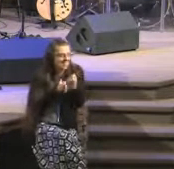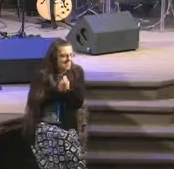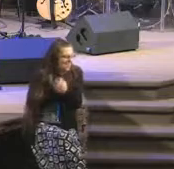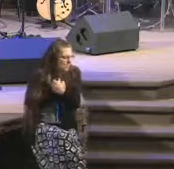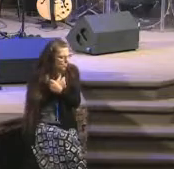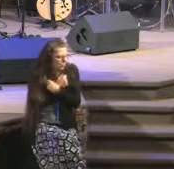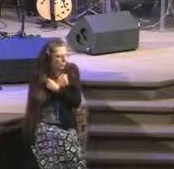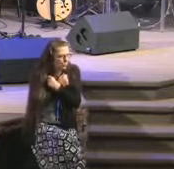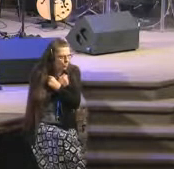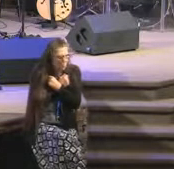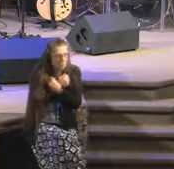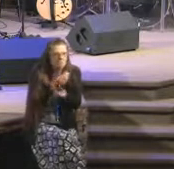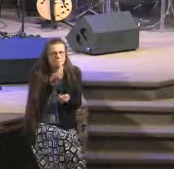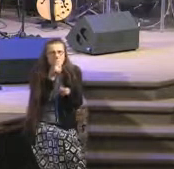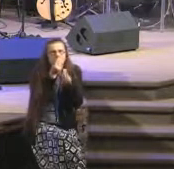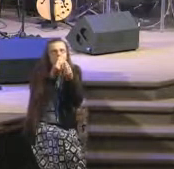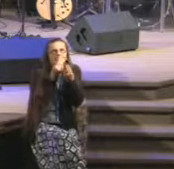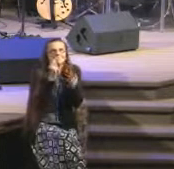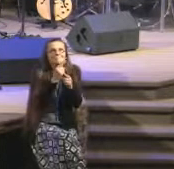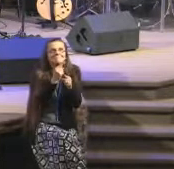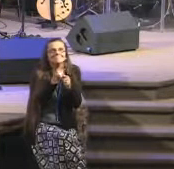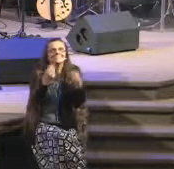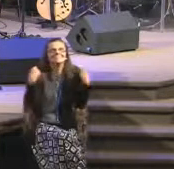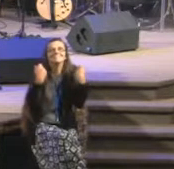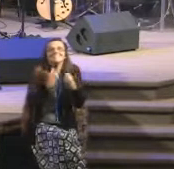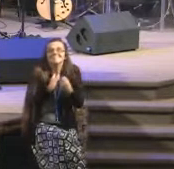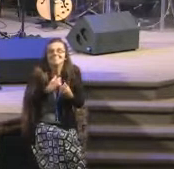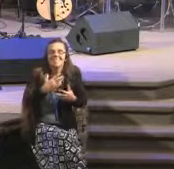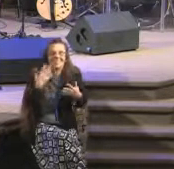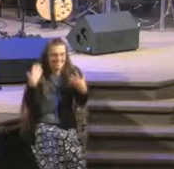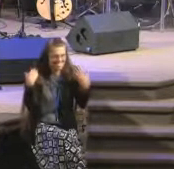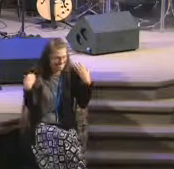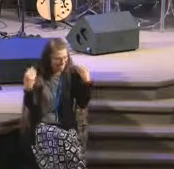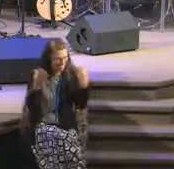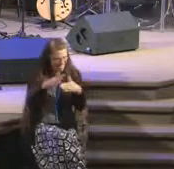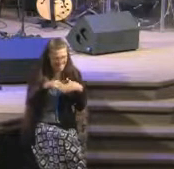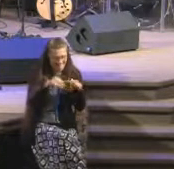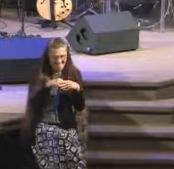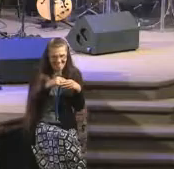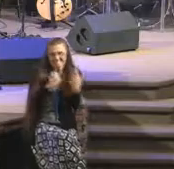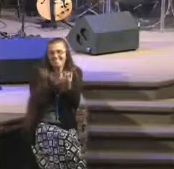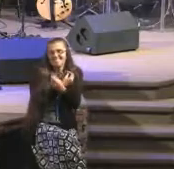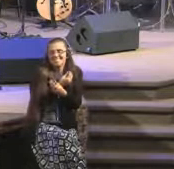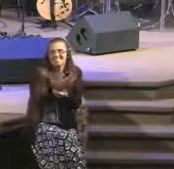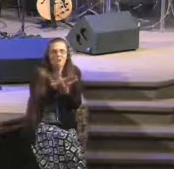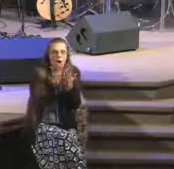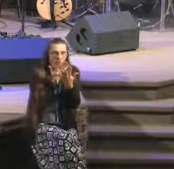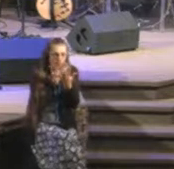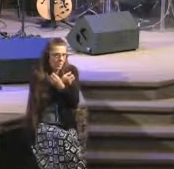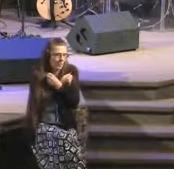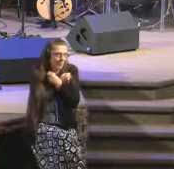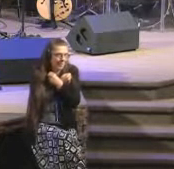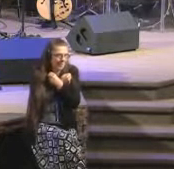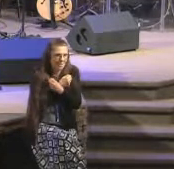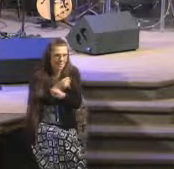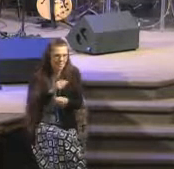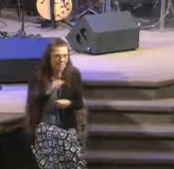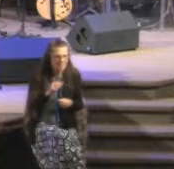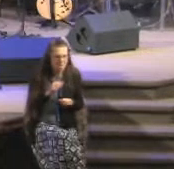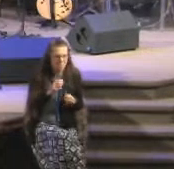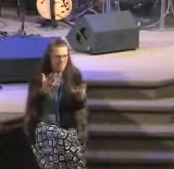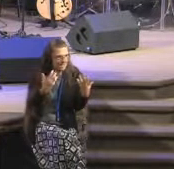fits right, it smells right, it's all soft, and man, it just makes you warm instantly. It's like on it being